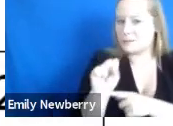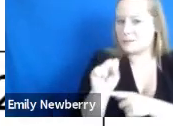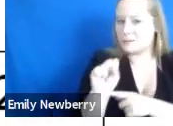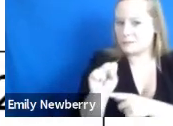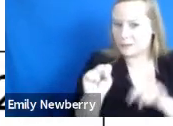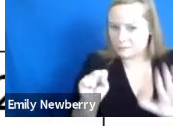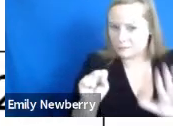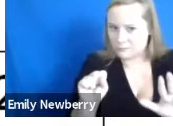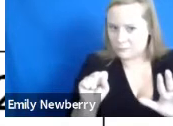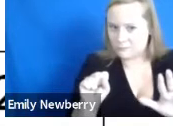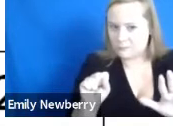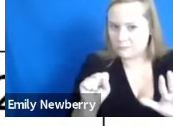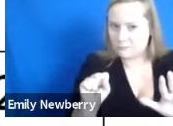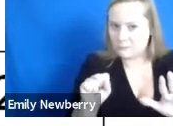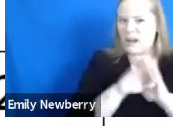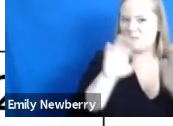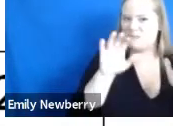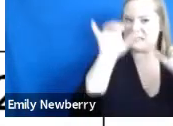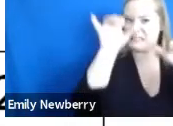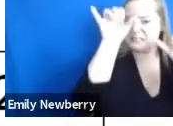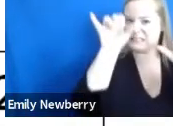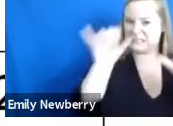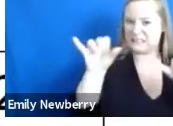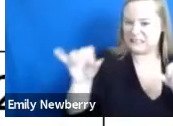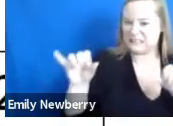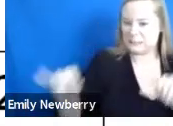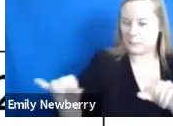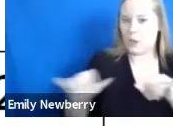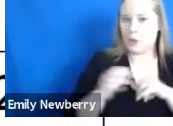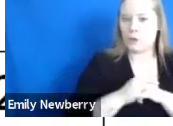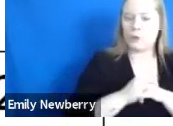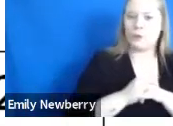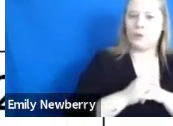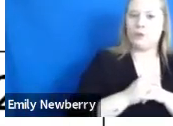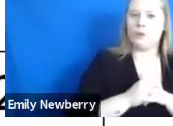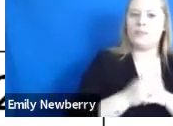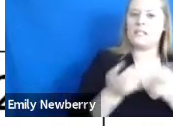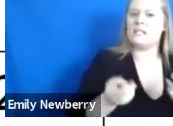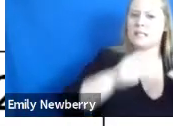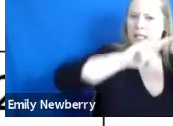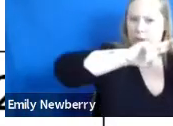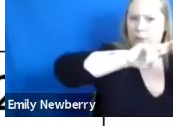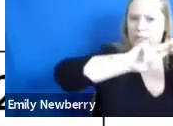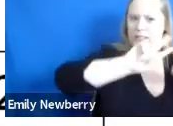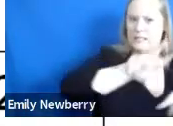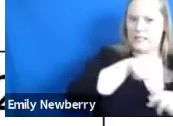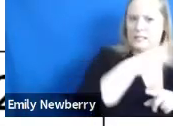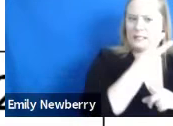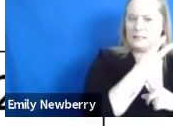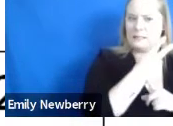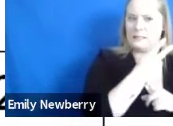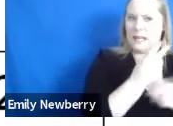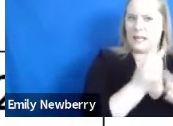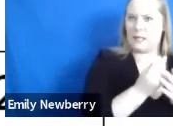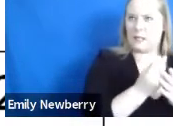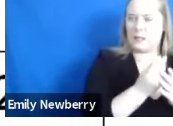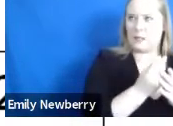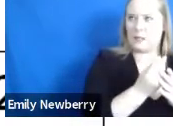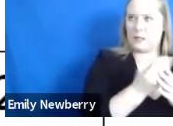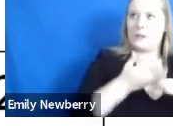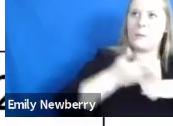we found similar trend for pivot irrigations. There was an increase in the second in the